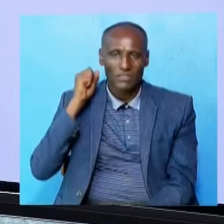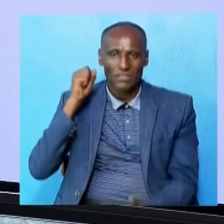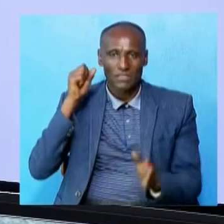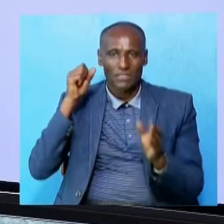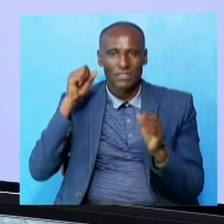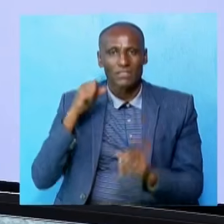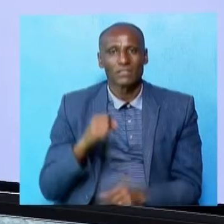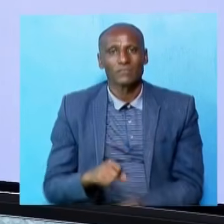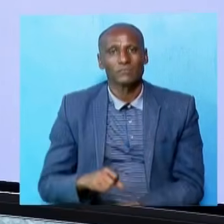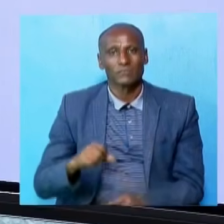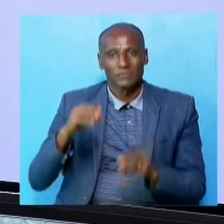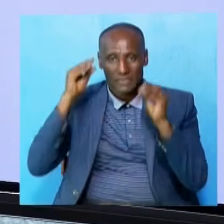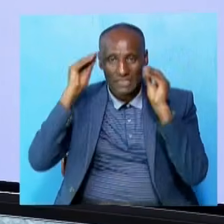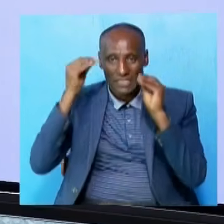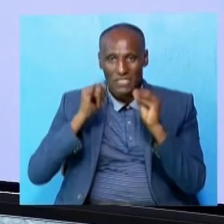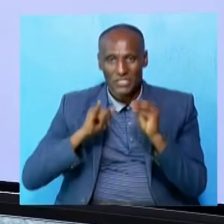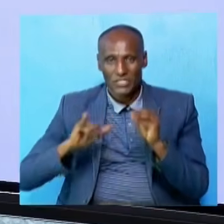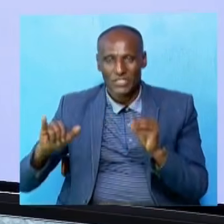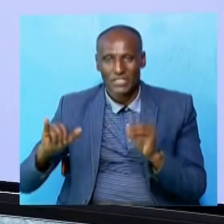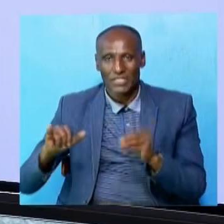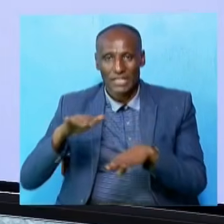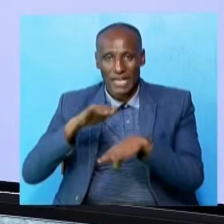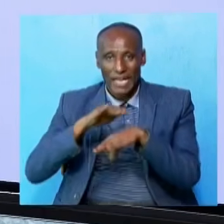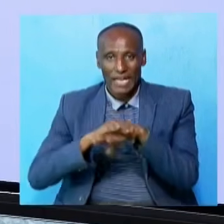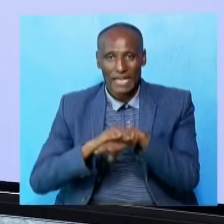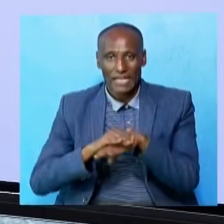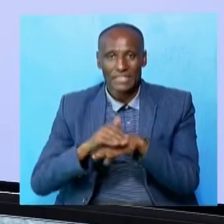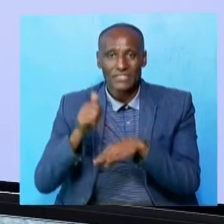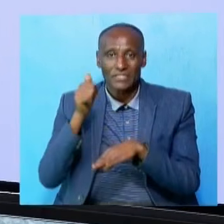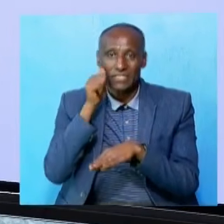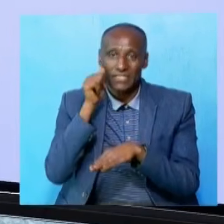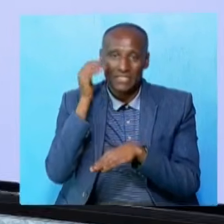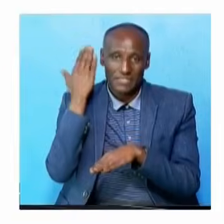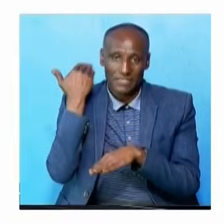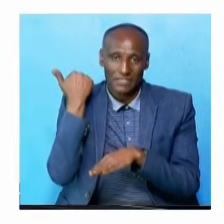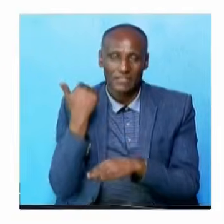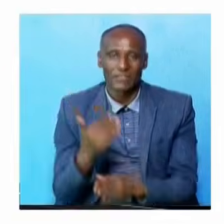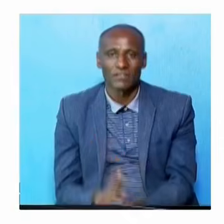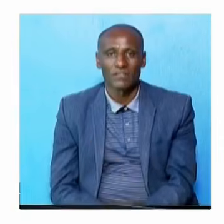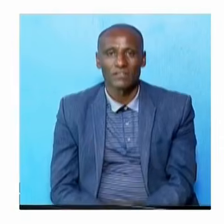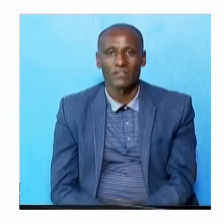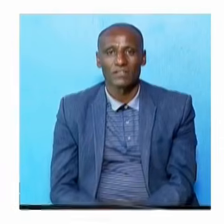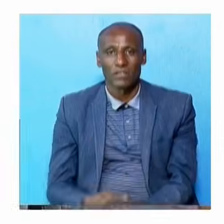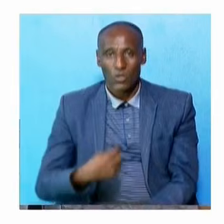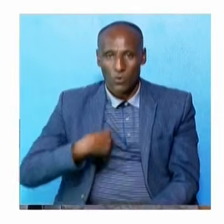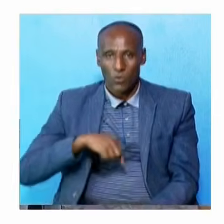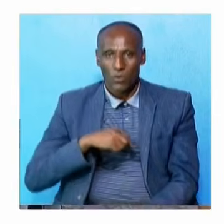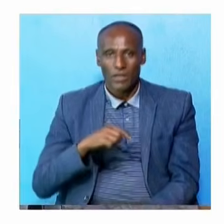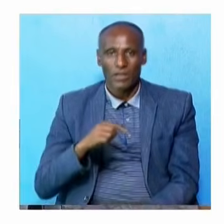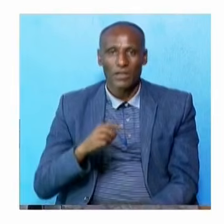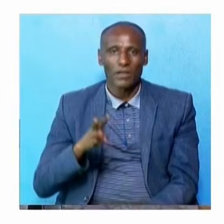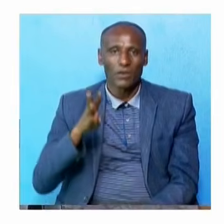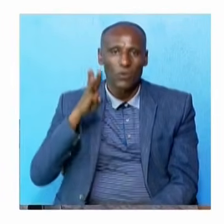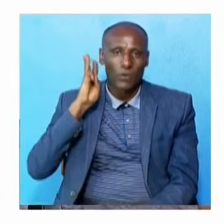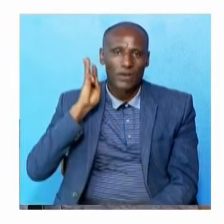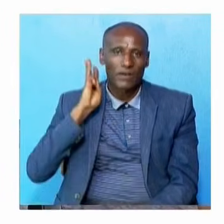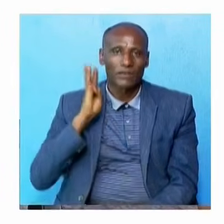teaching English yesterday. Let me give you one more. we were